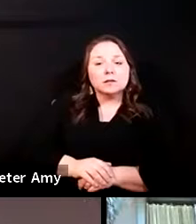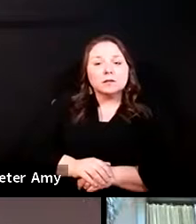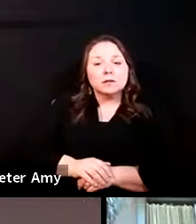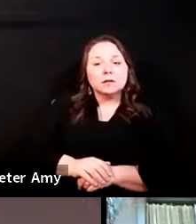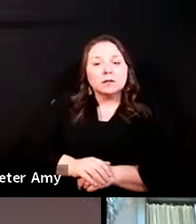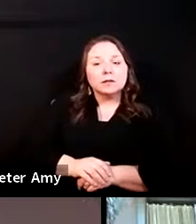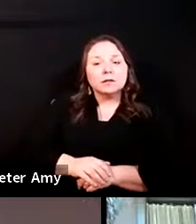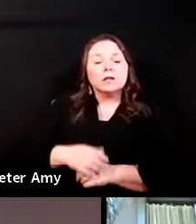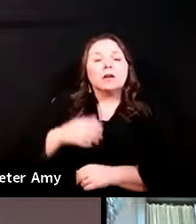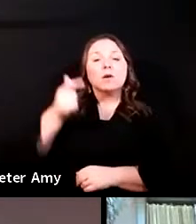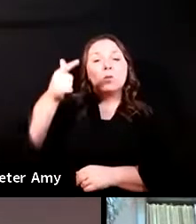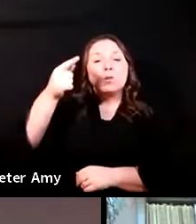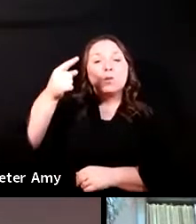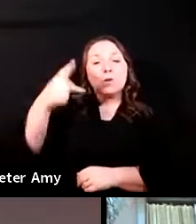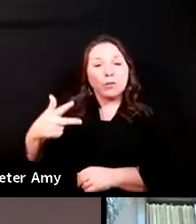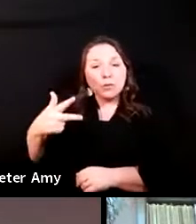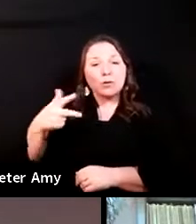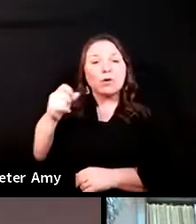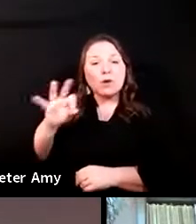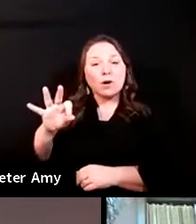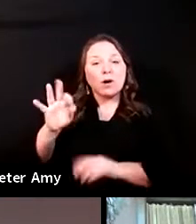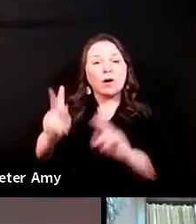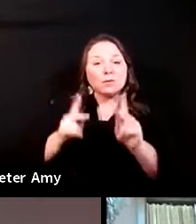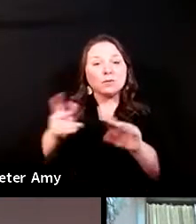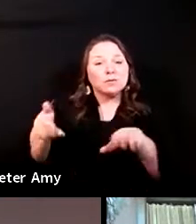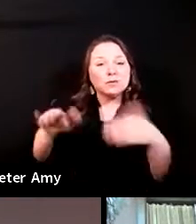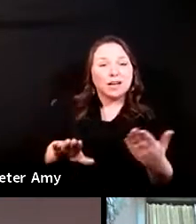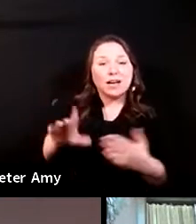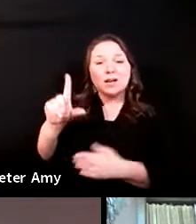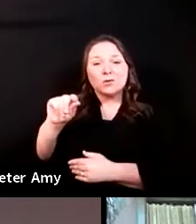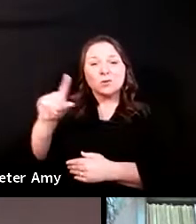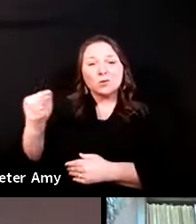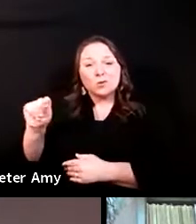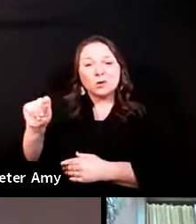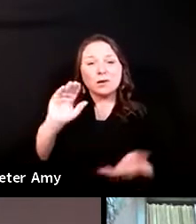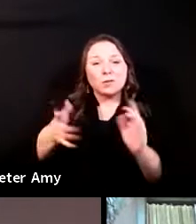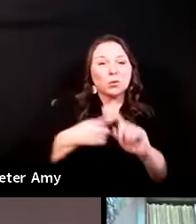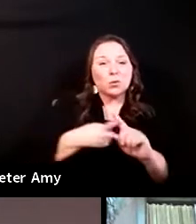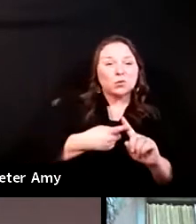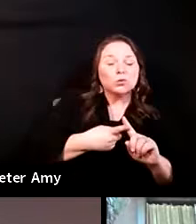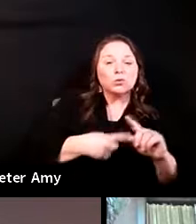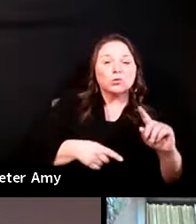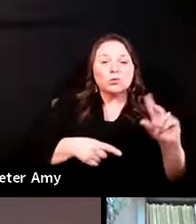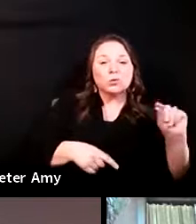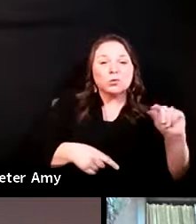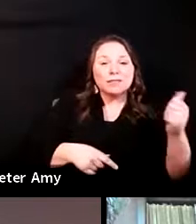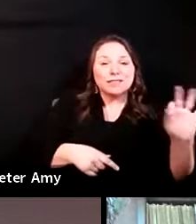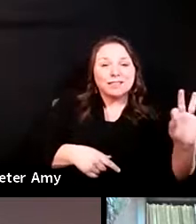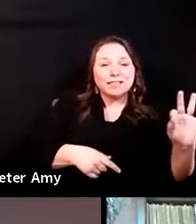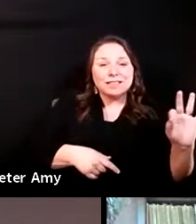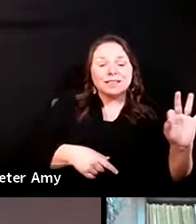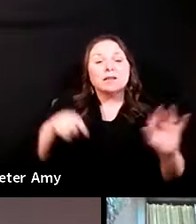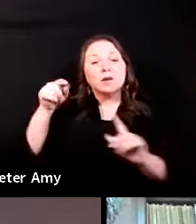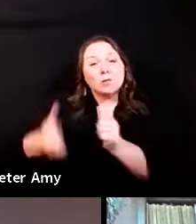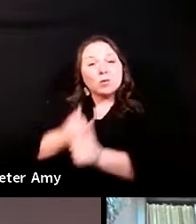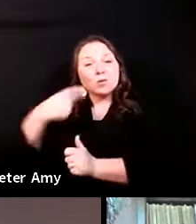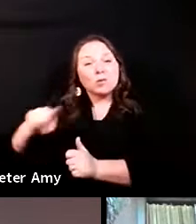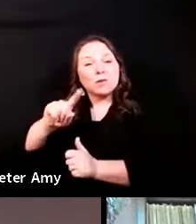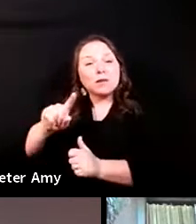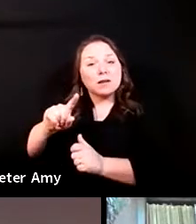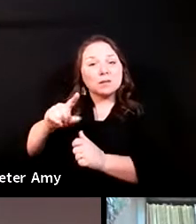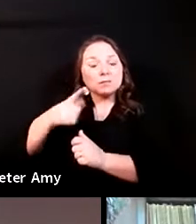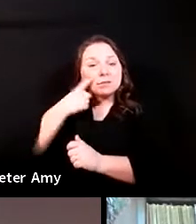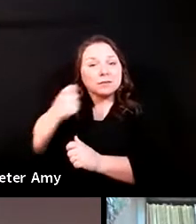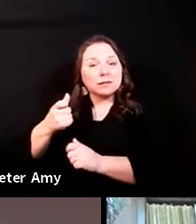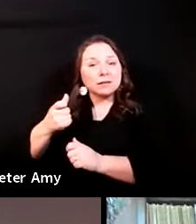excess mortality, that is mortality in 2020 compared to 2019, is due to non-COVID causes, which